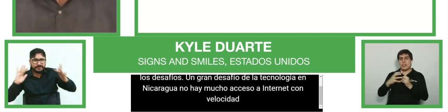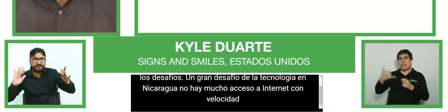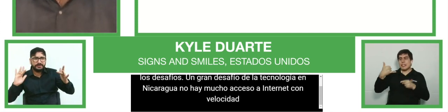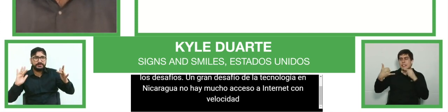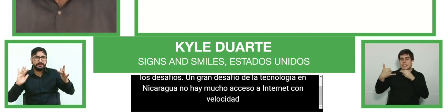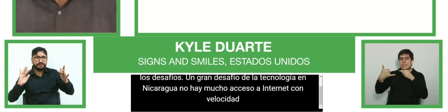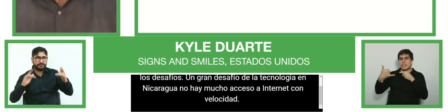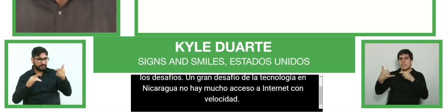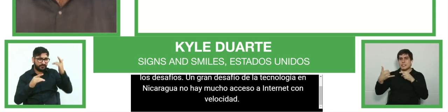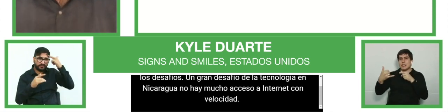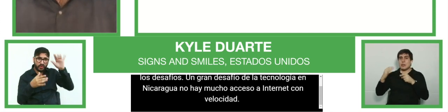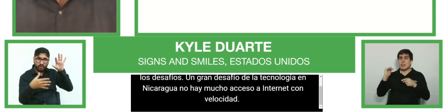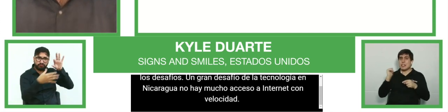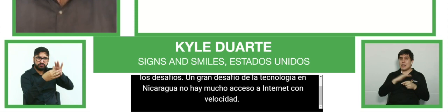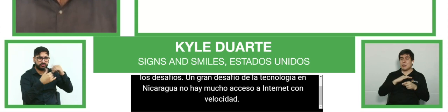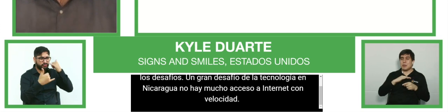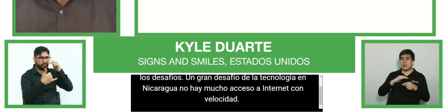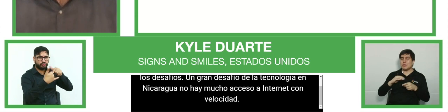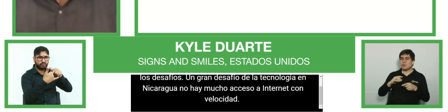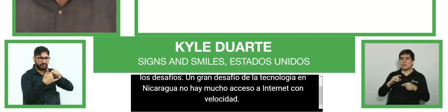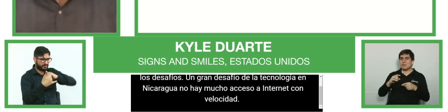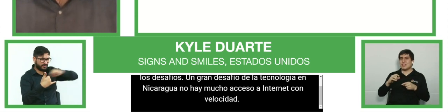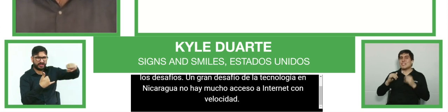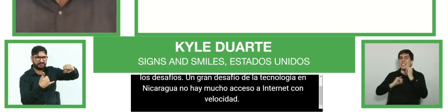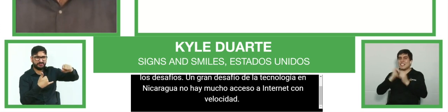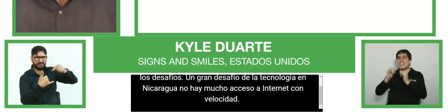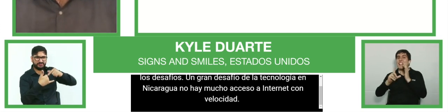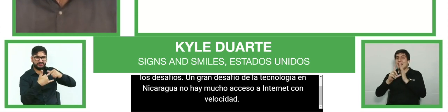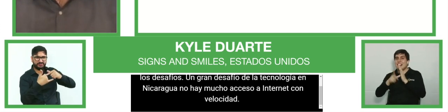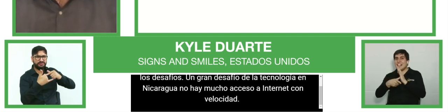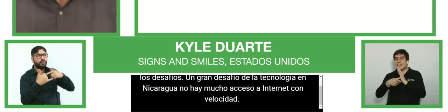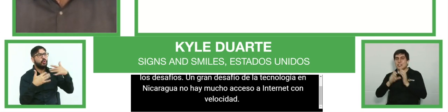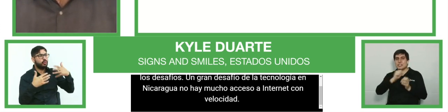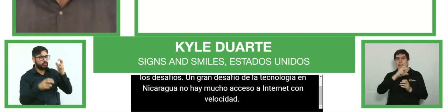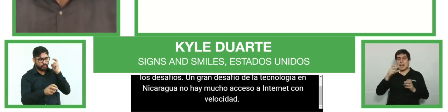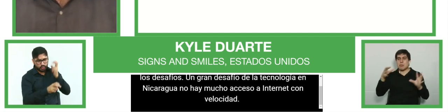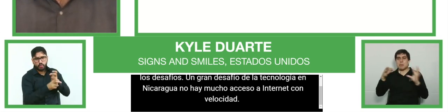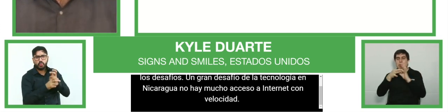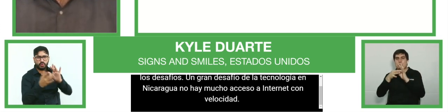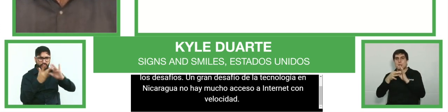Just 1 minute left, please. Thank you. Next slide.